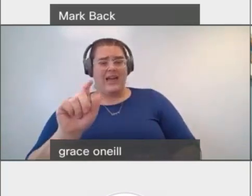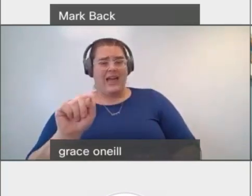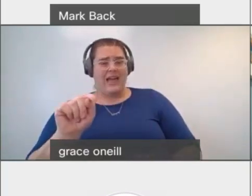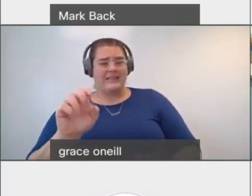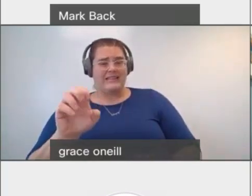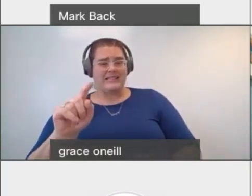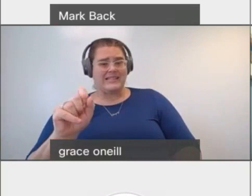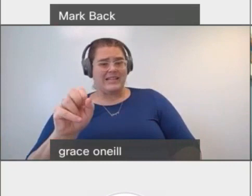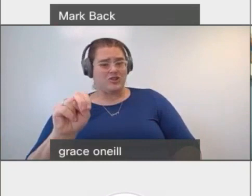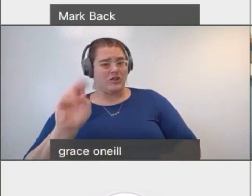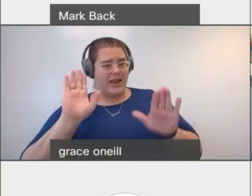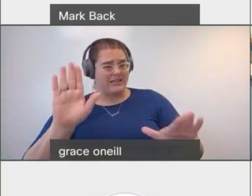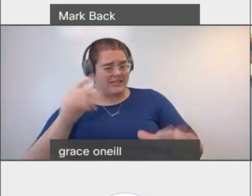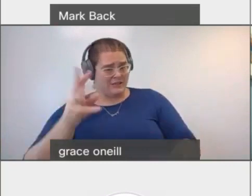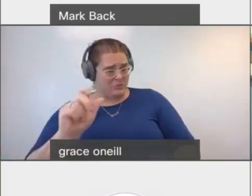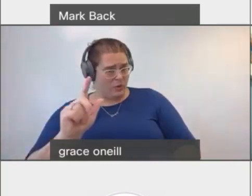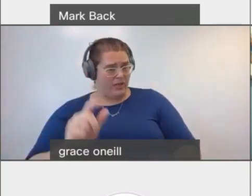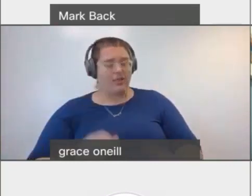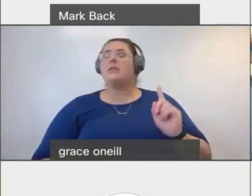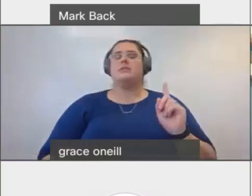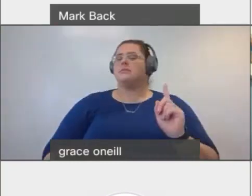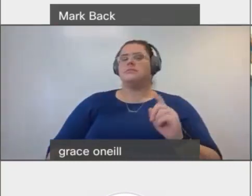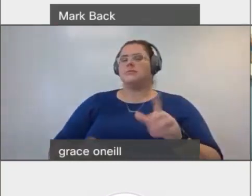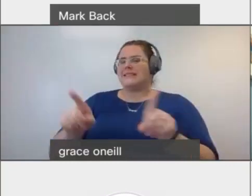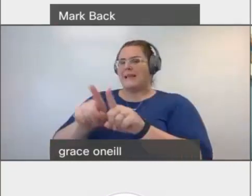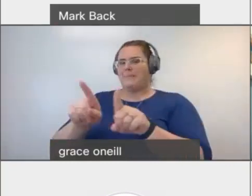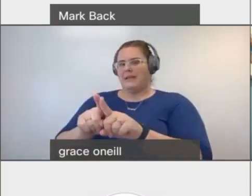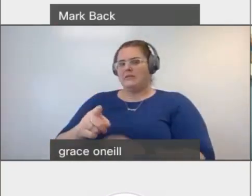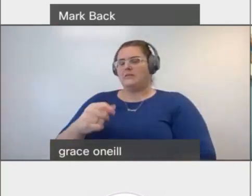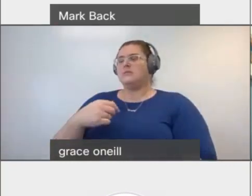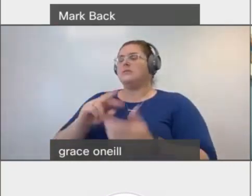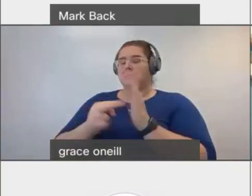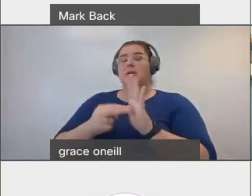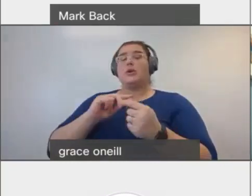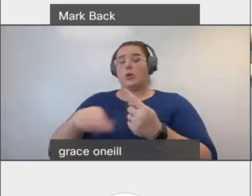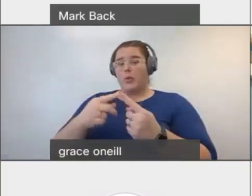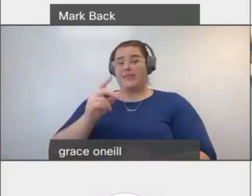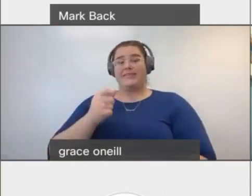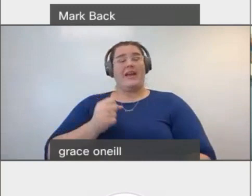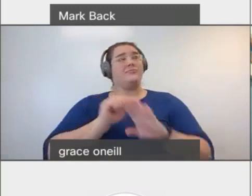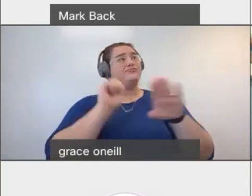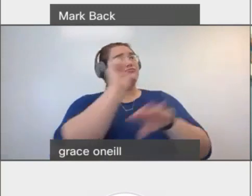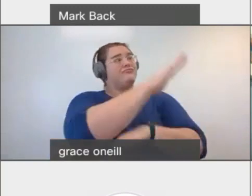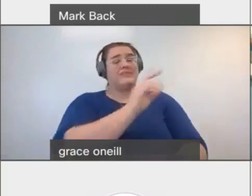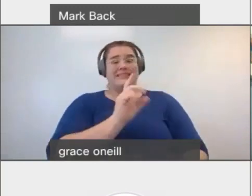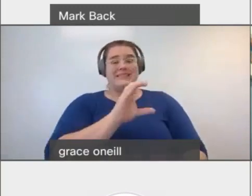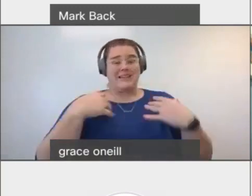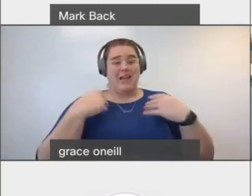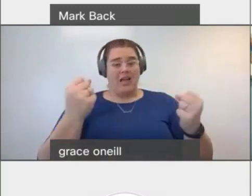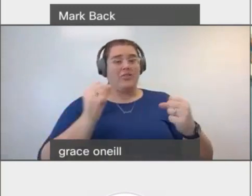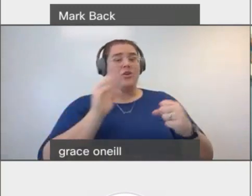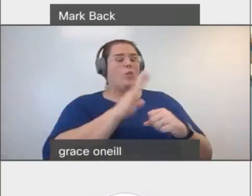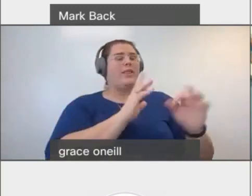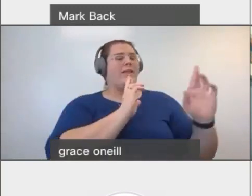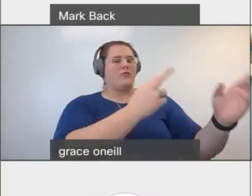once they receive something from DC Health, they'll get something from DC Health. And I haven't seen any of